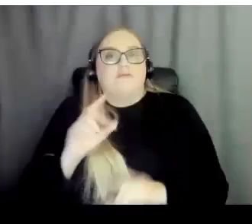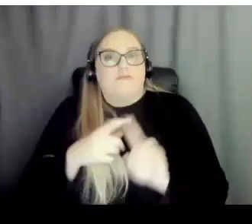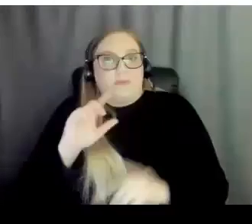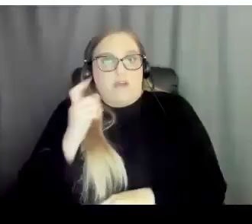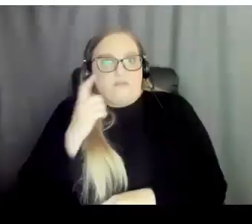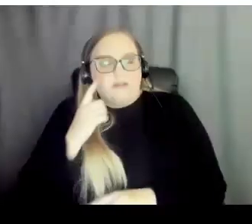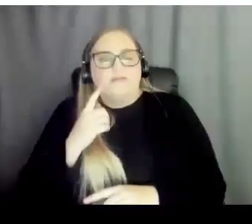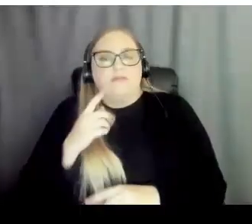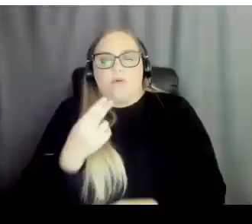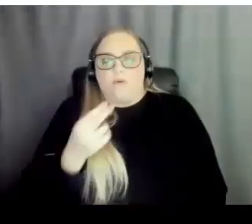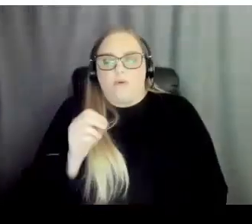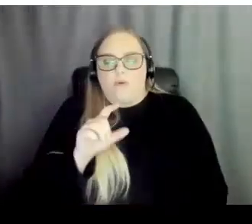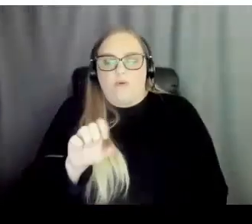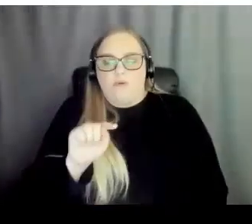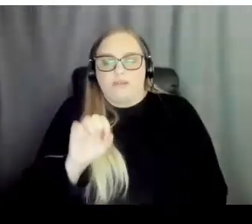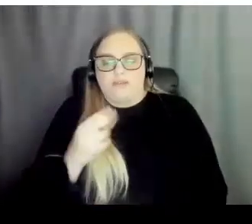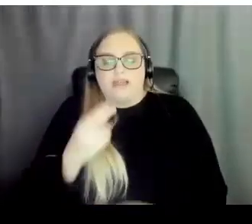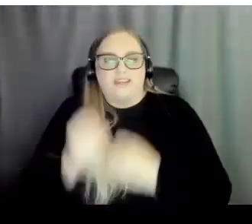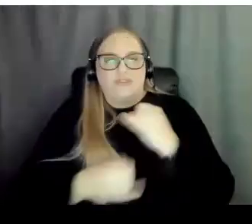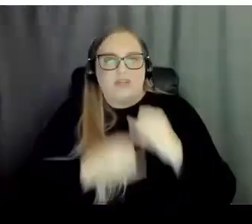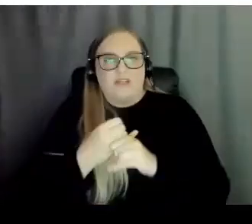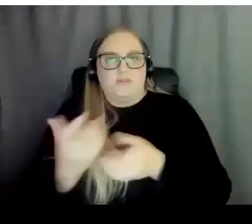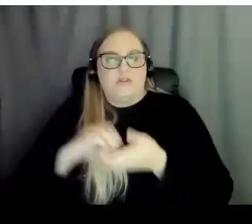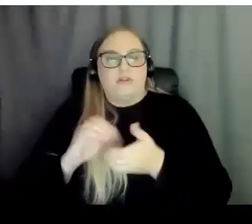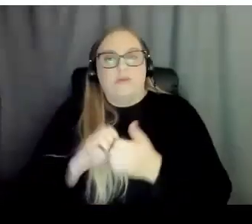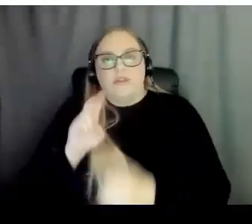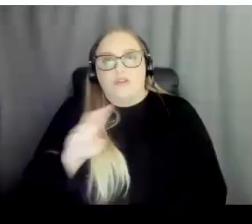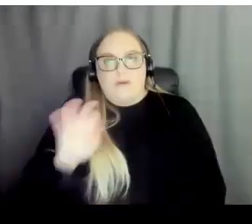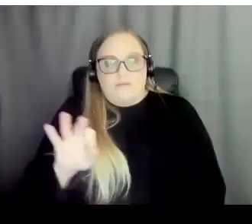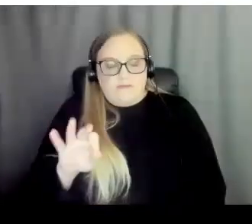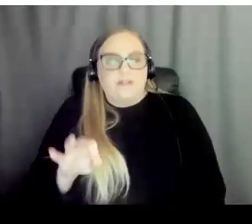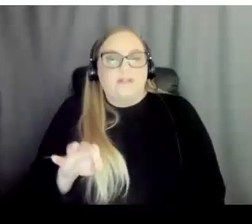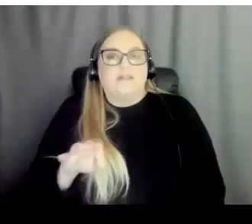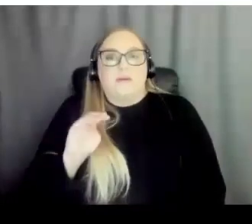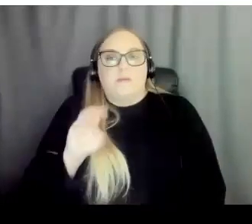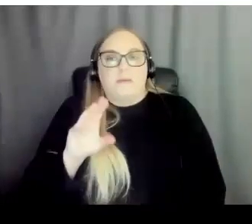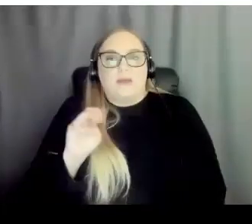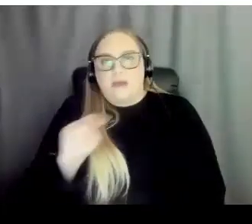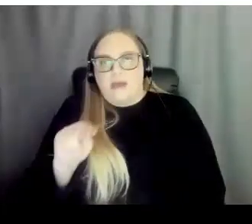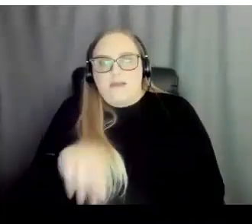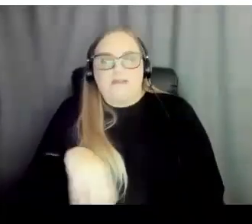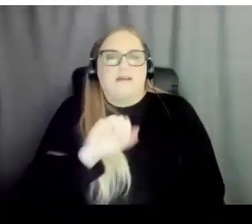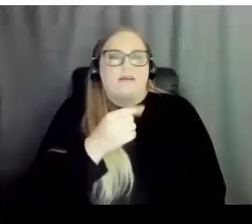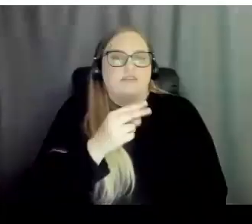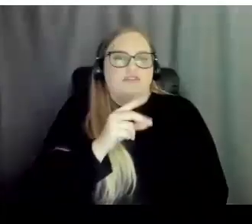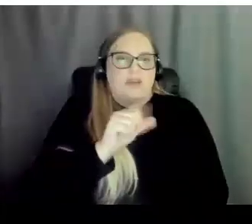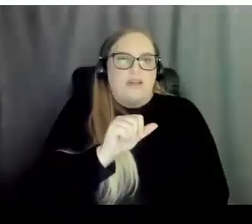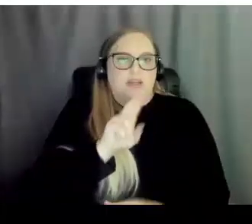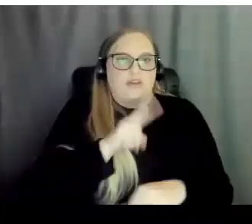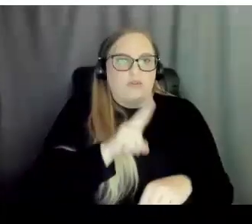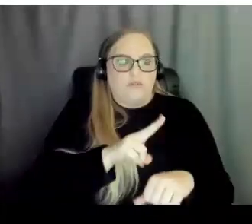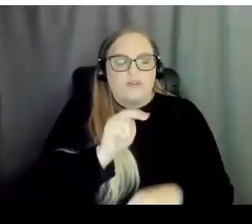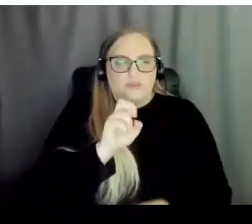Holtec International is partnering with University of Florida, McMahon Communications, Agenda Global, American Nuclear Society, and the Nuclear